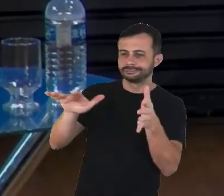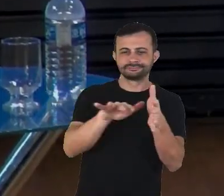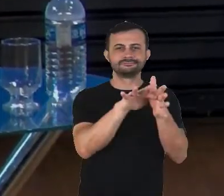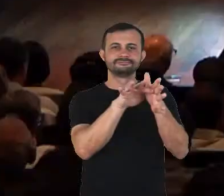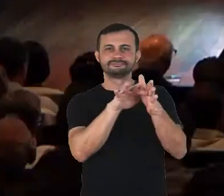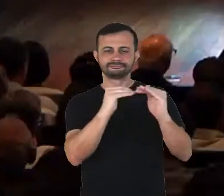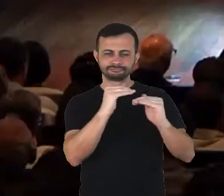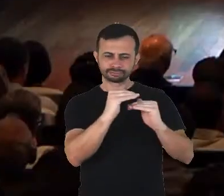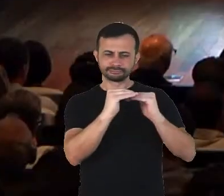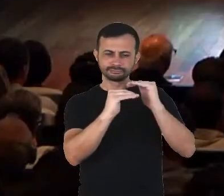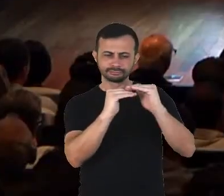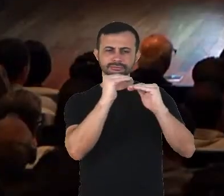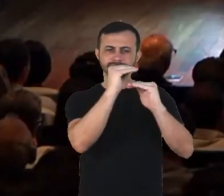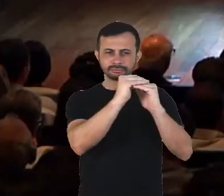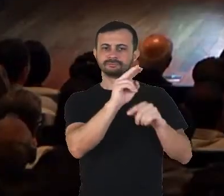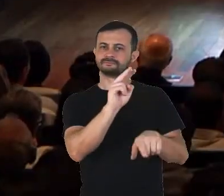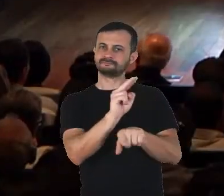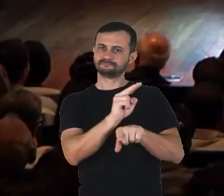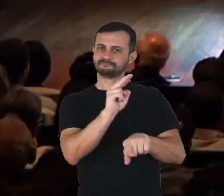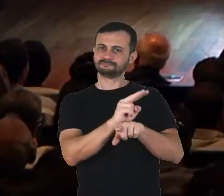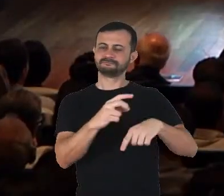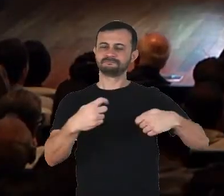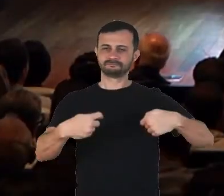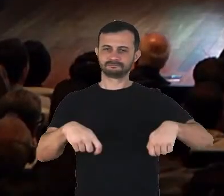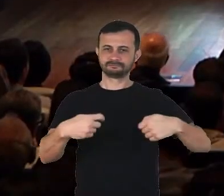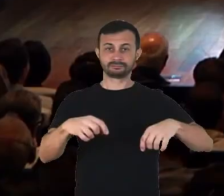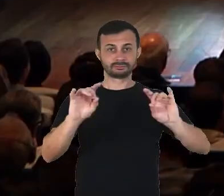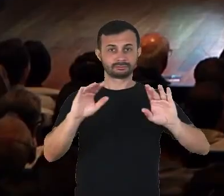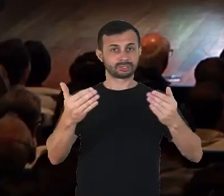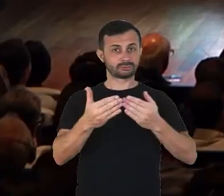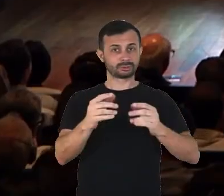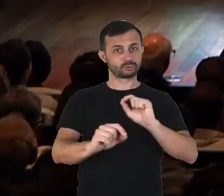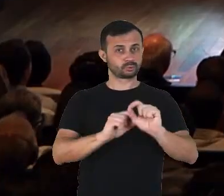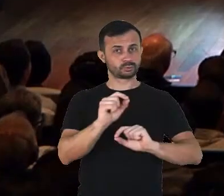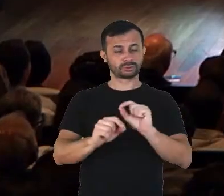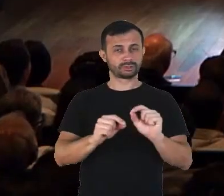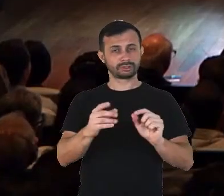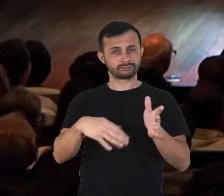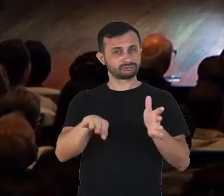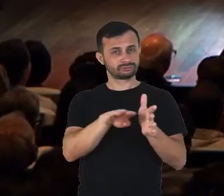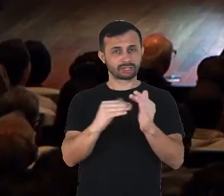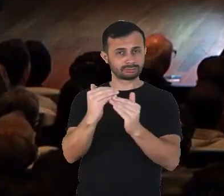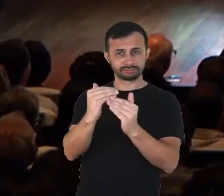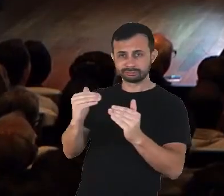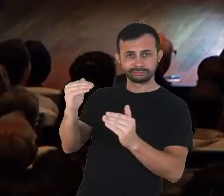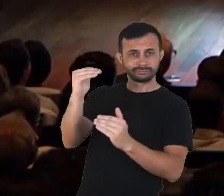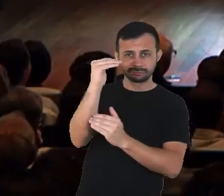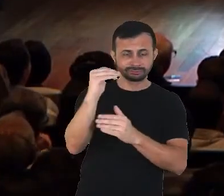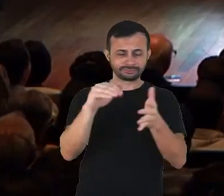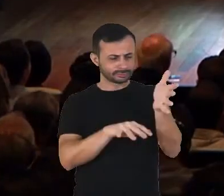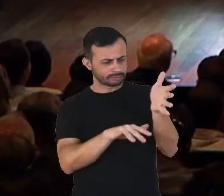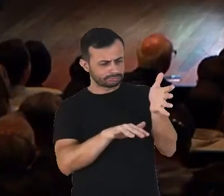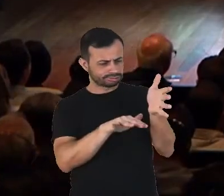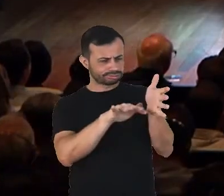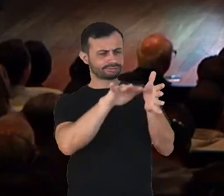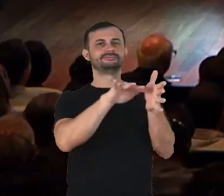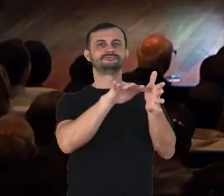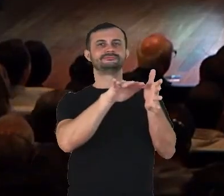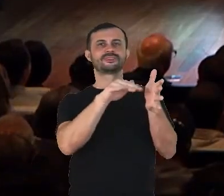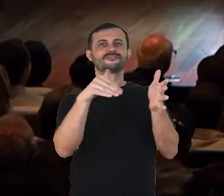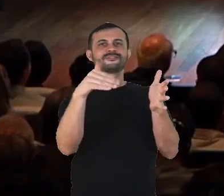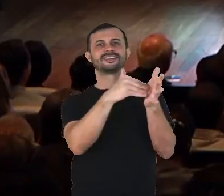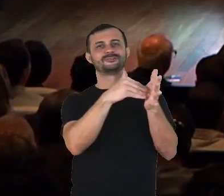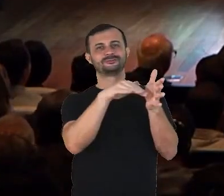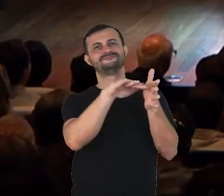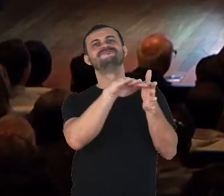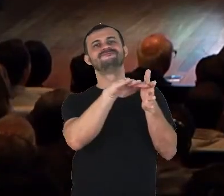to high, the height of the stack on the pile, in the middle, you're gonna have